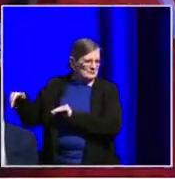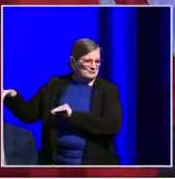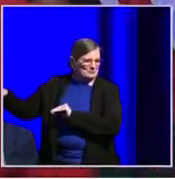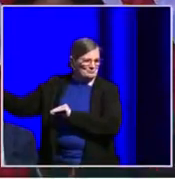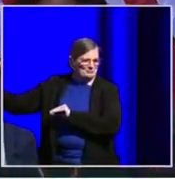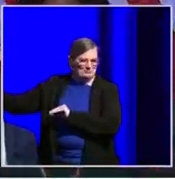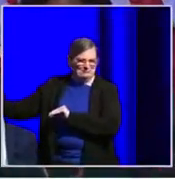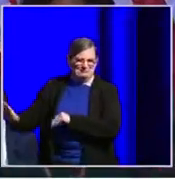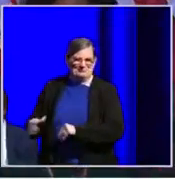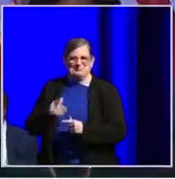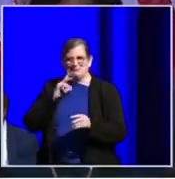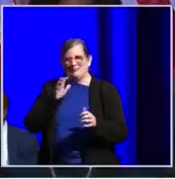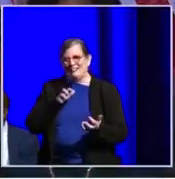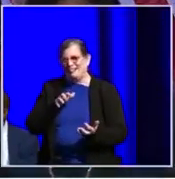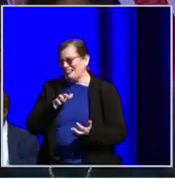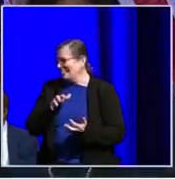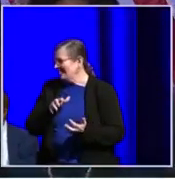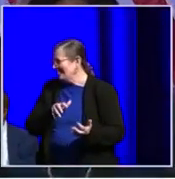We're following directions.